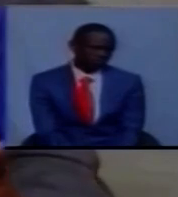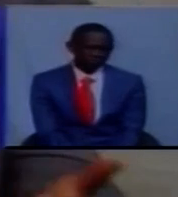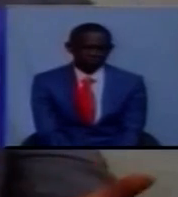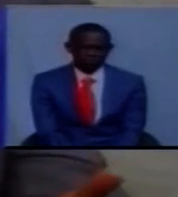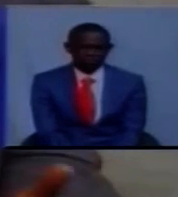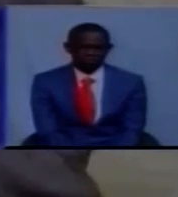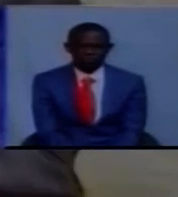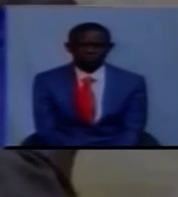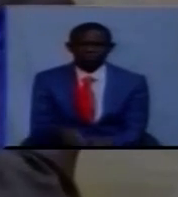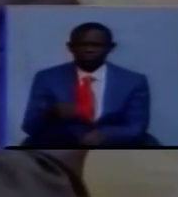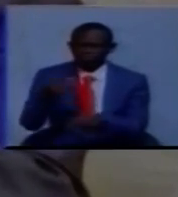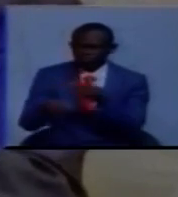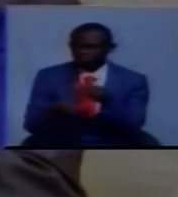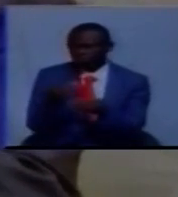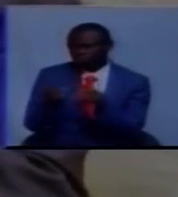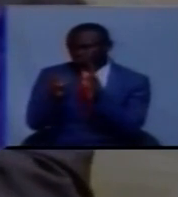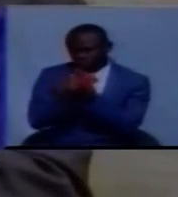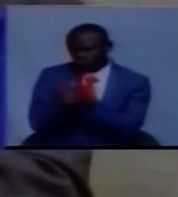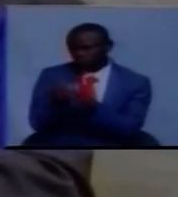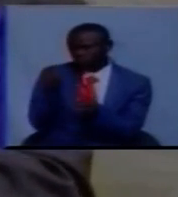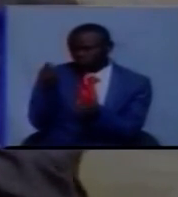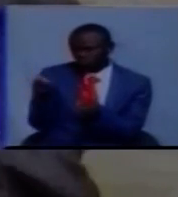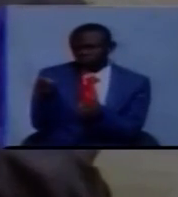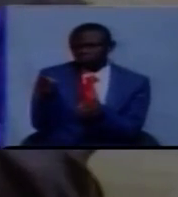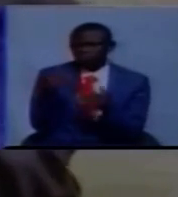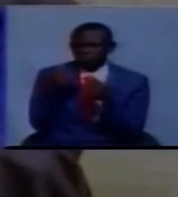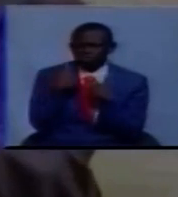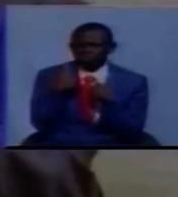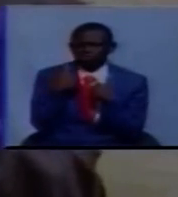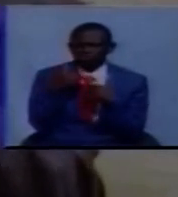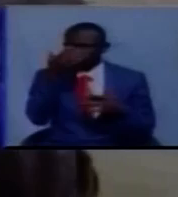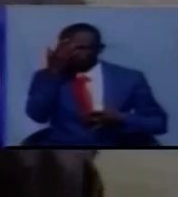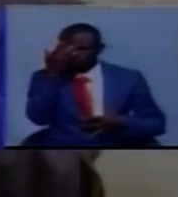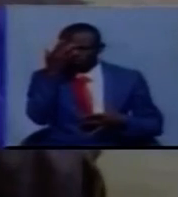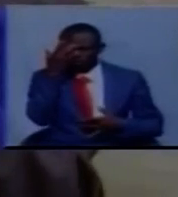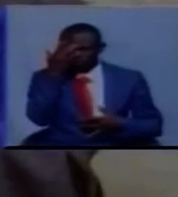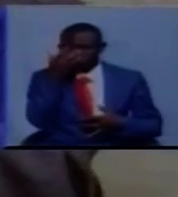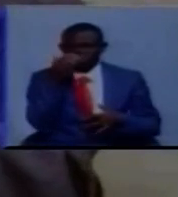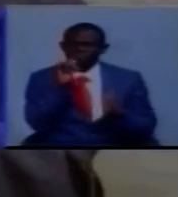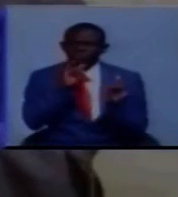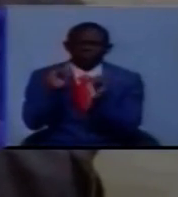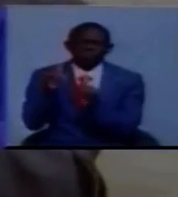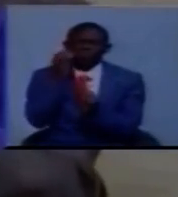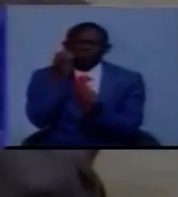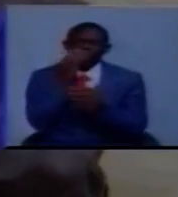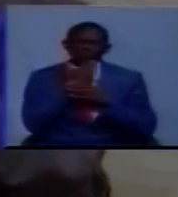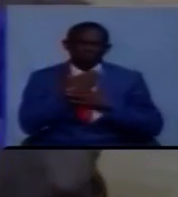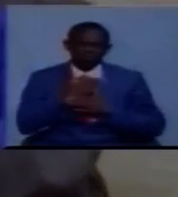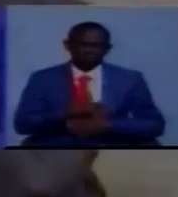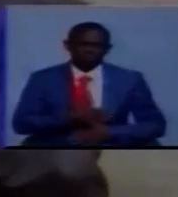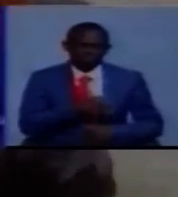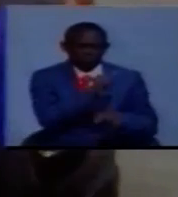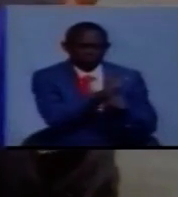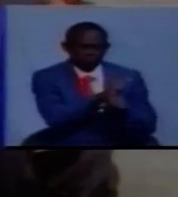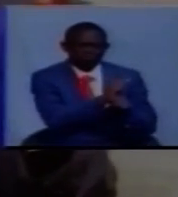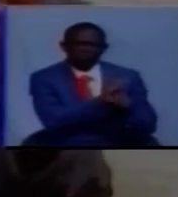are on sick leave or something. Somebody's got, you want this thing to be done. If it can't be arranged in-house for somebody to do it because you are on